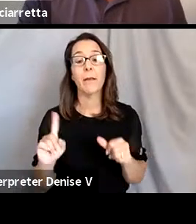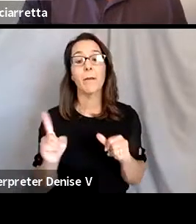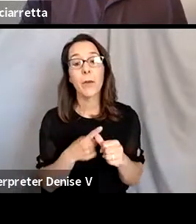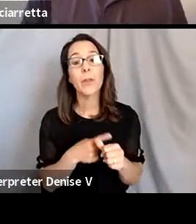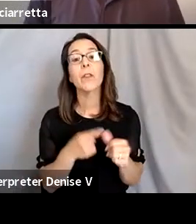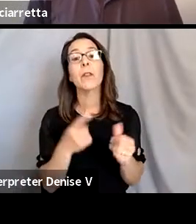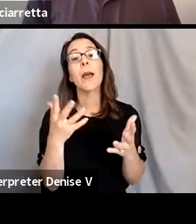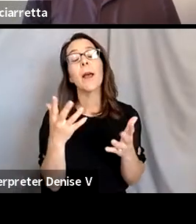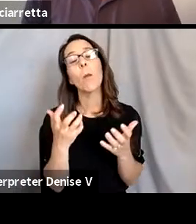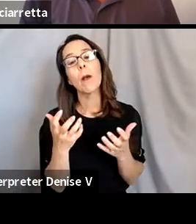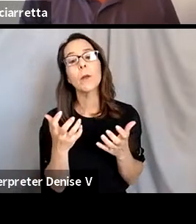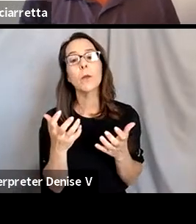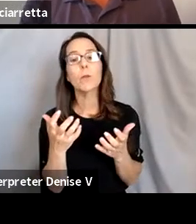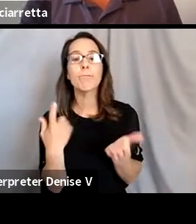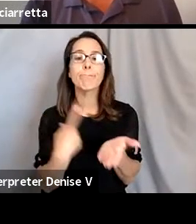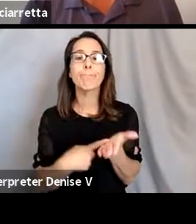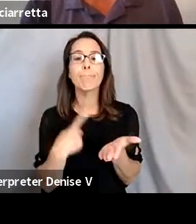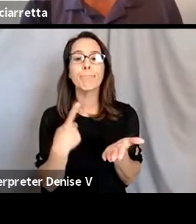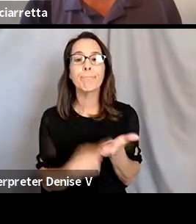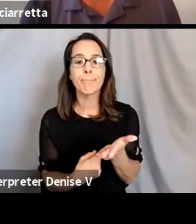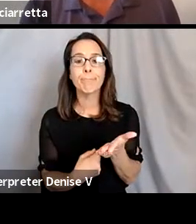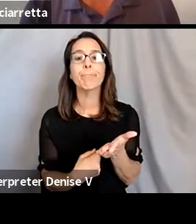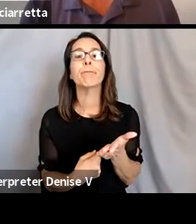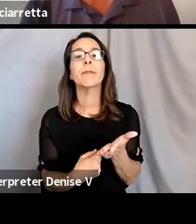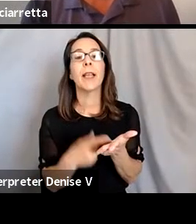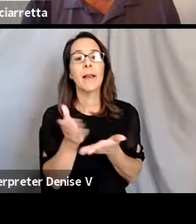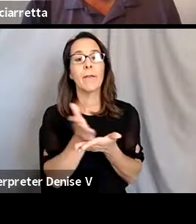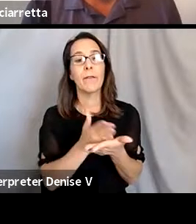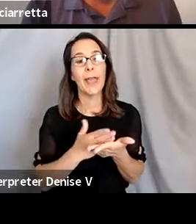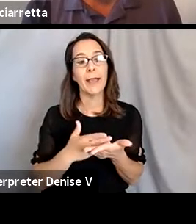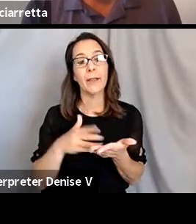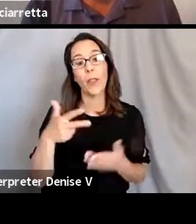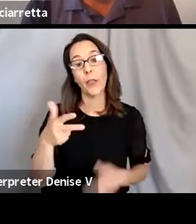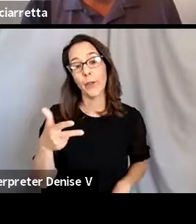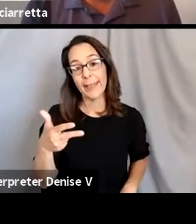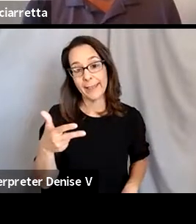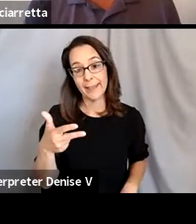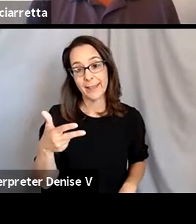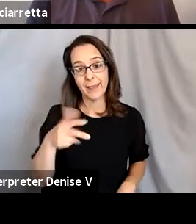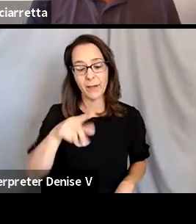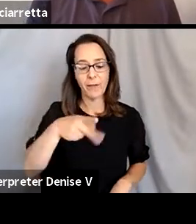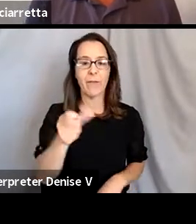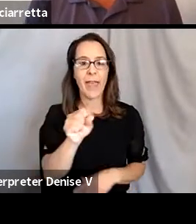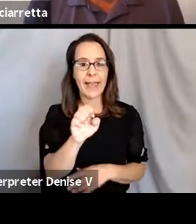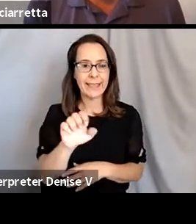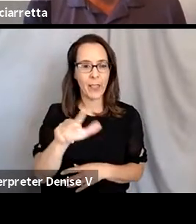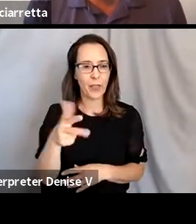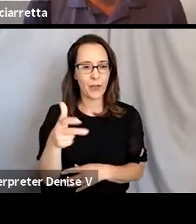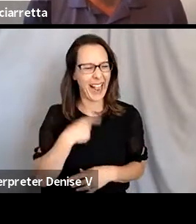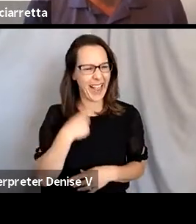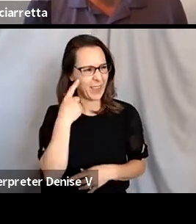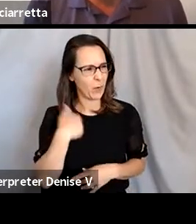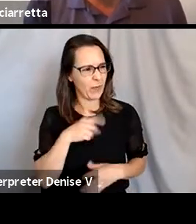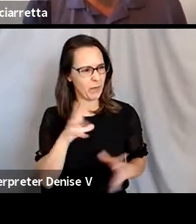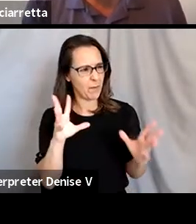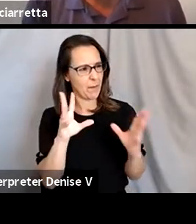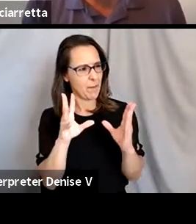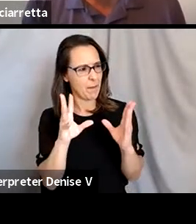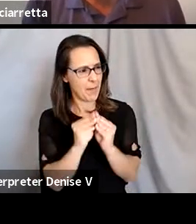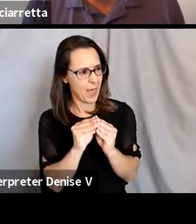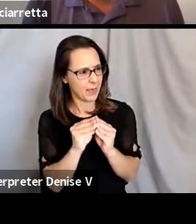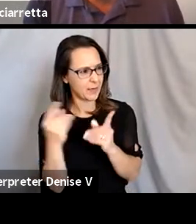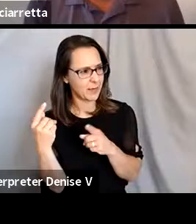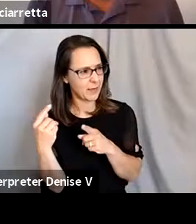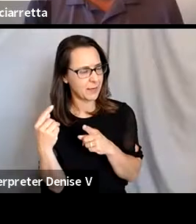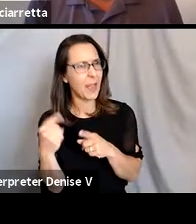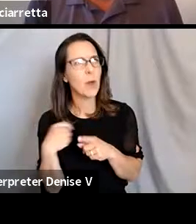just talk about is our phase 3, and I think we've met since then. I can't recall. I think we already, all the students